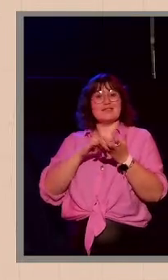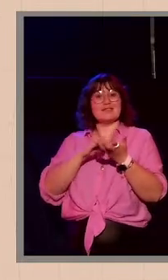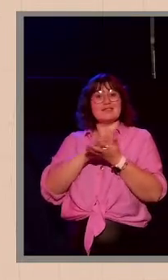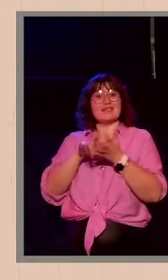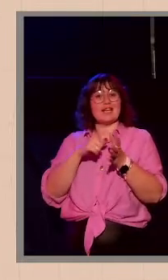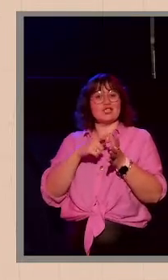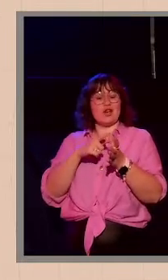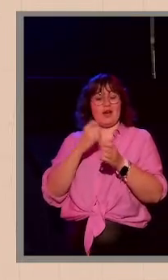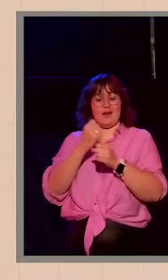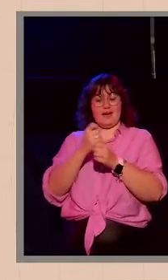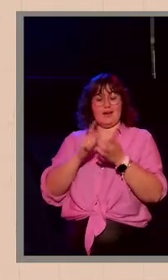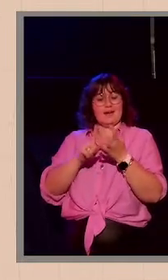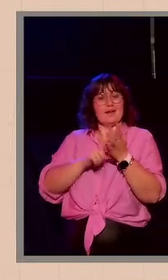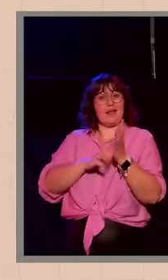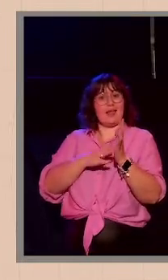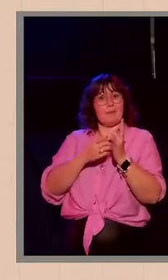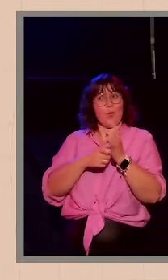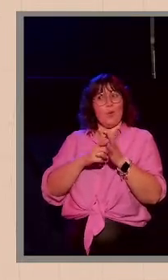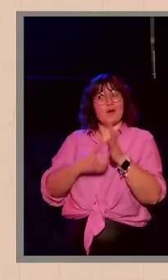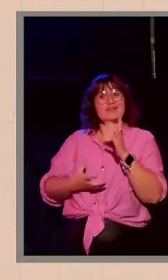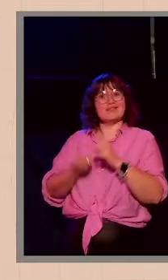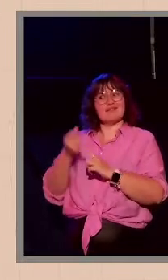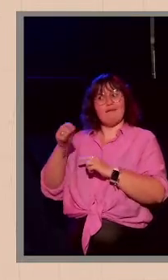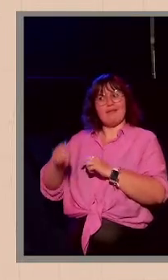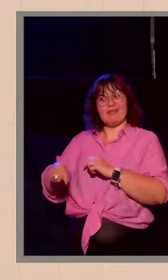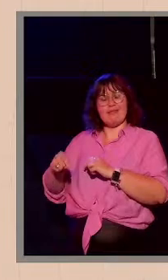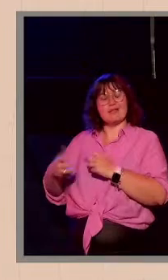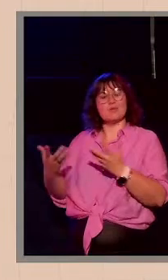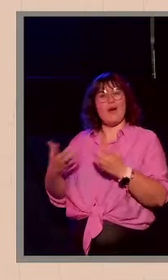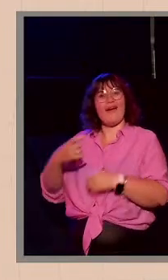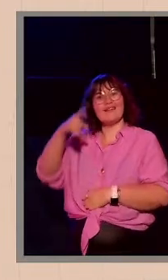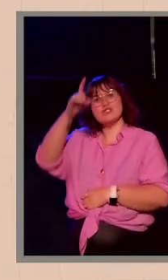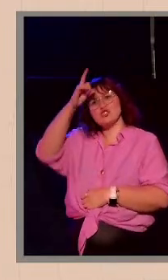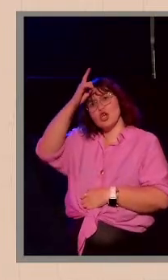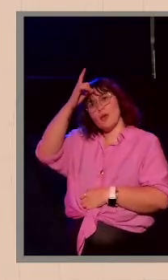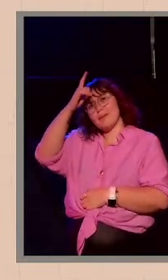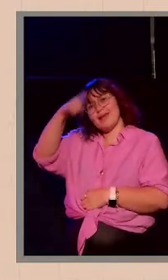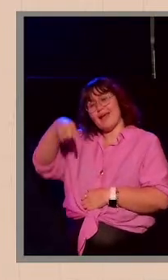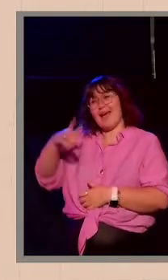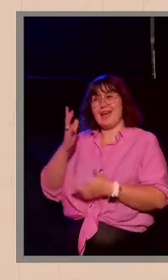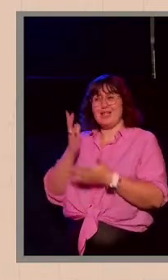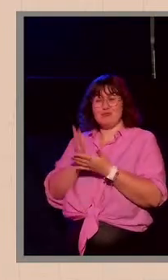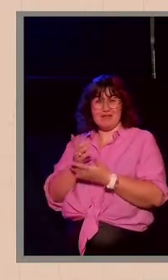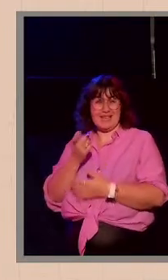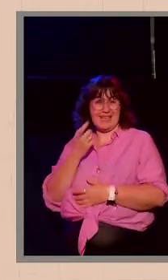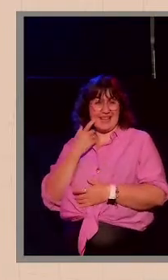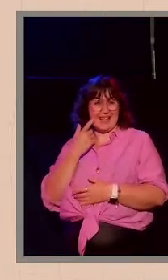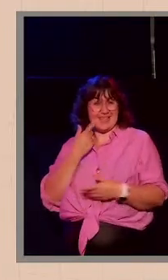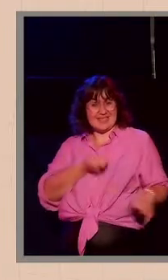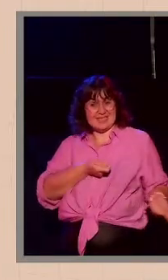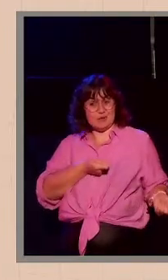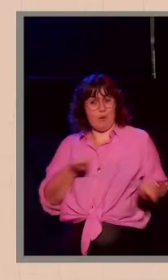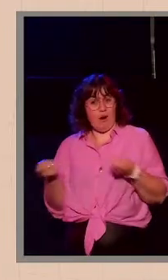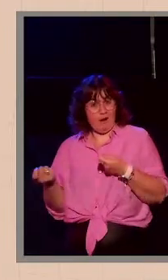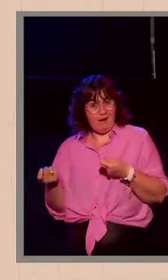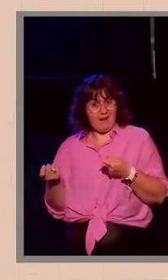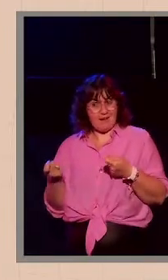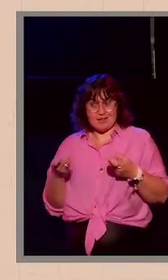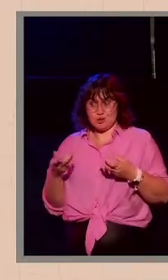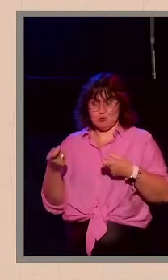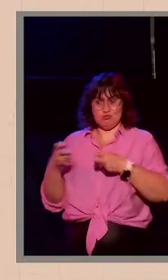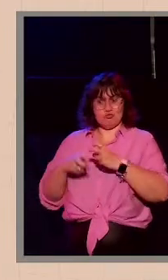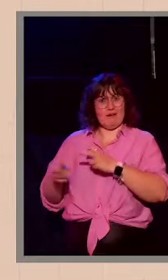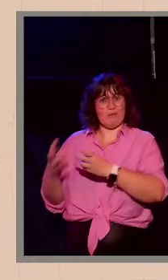this when we were in Germany, and it's a kind of highly portable material that makes a big impact.